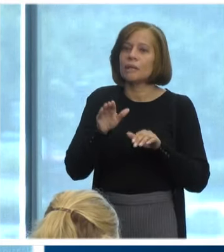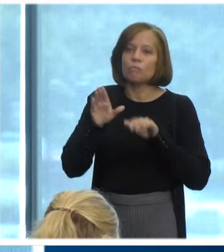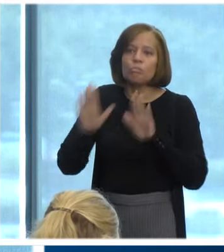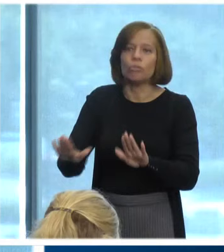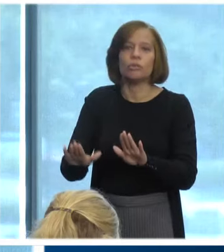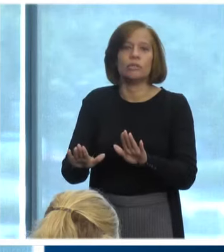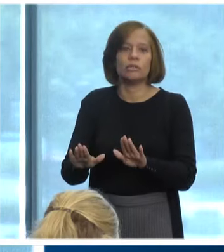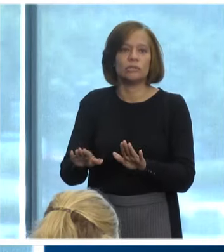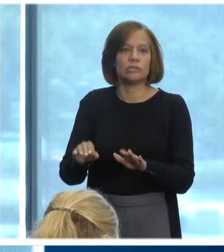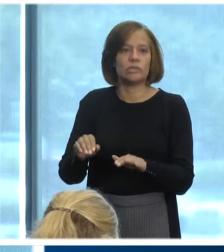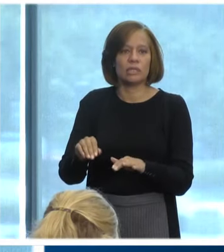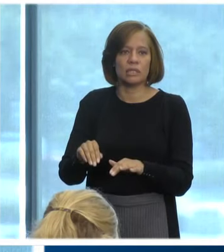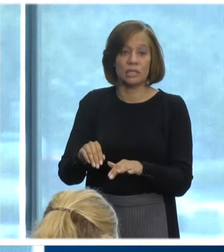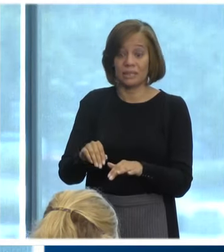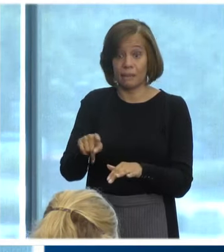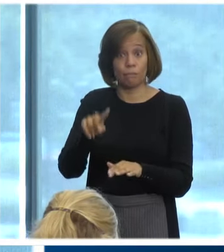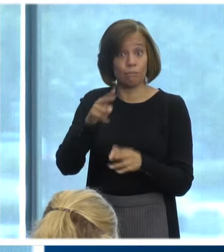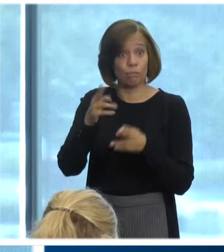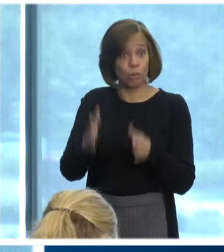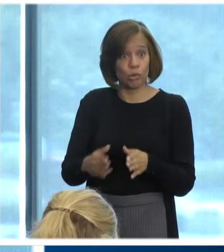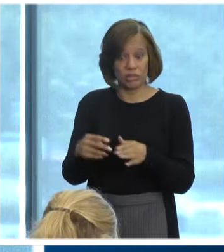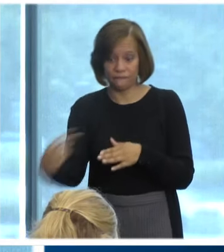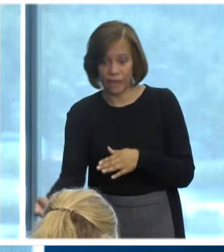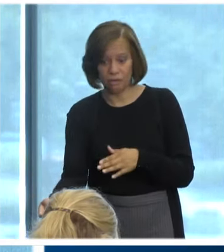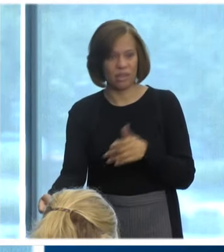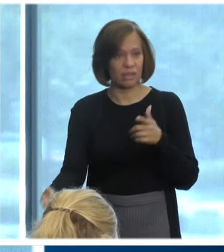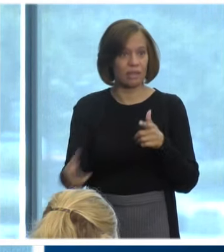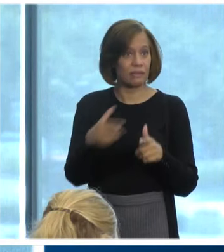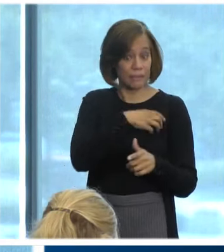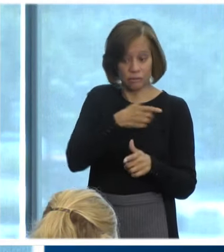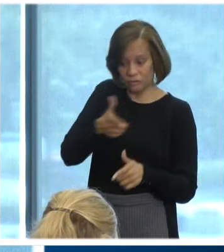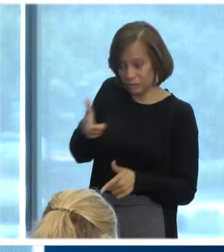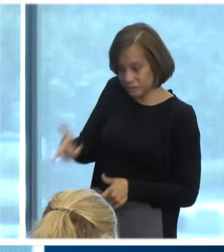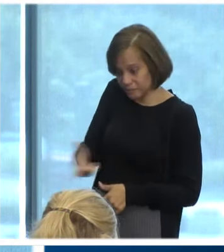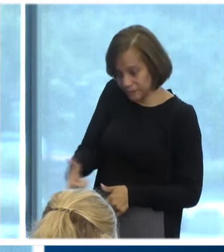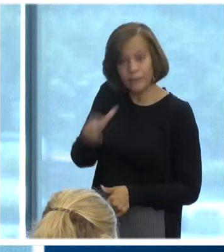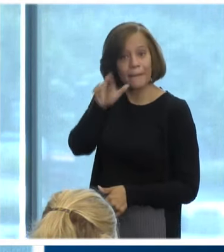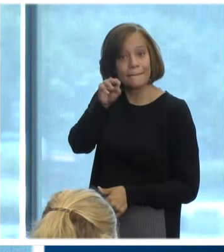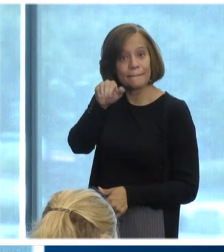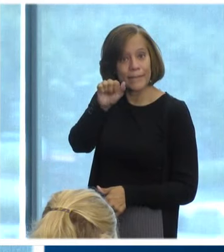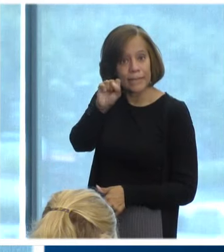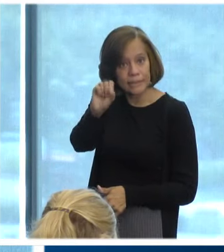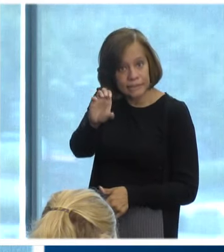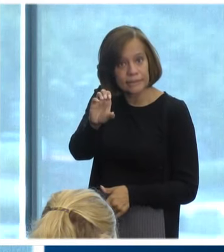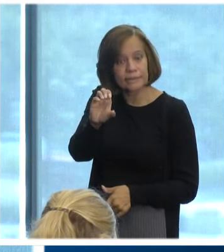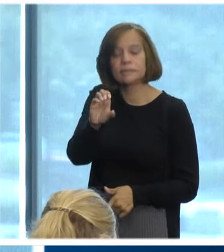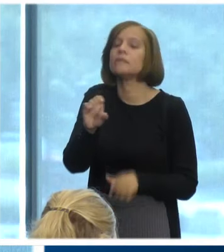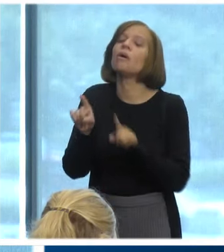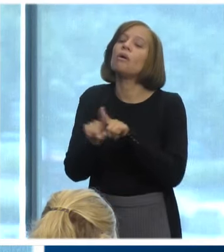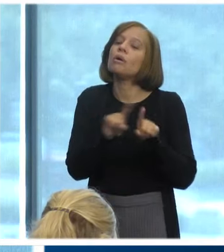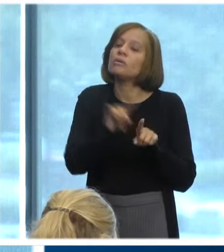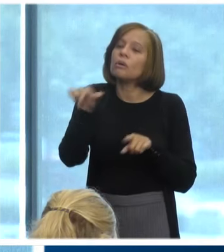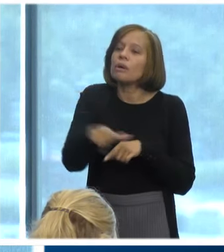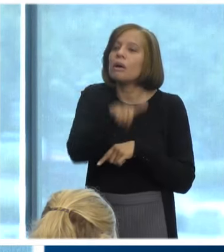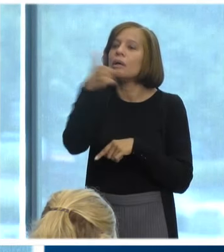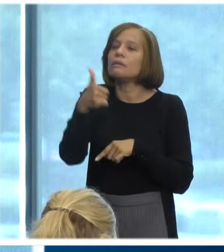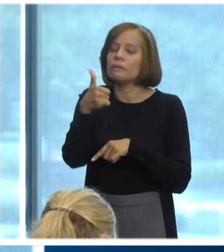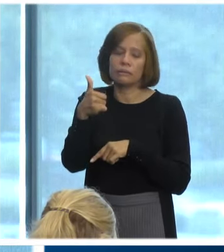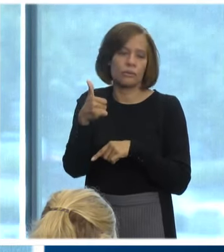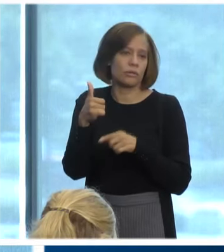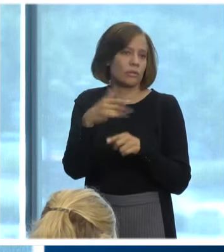ground and deployed mace. This person also, this officer also had multiple reported uses of